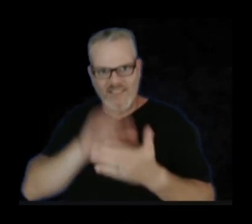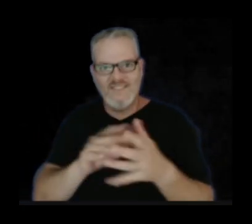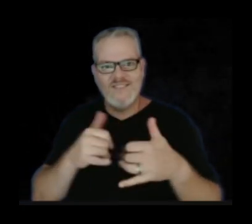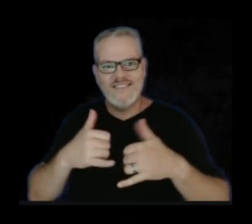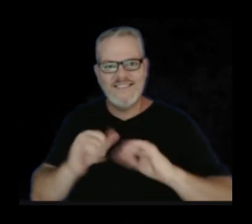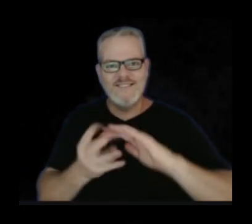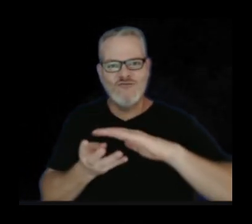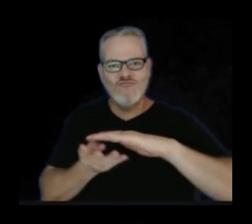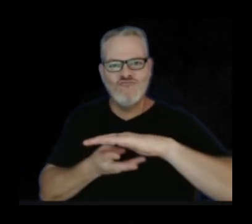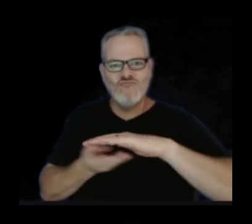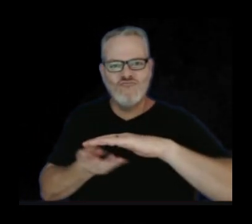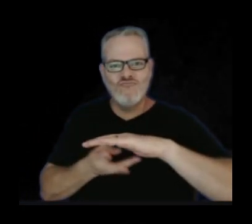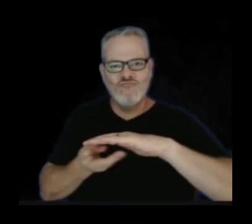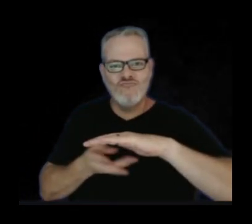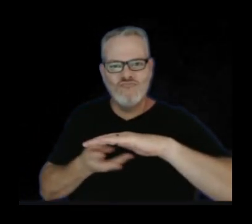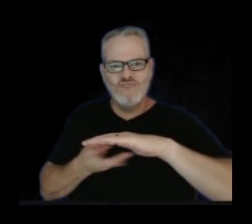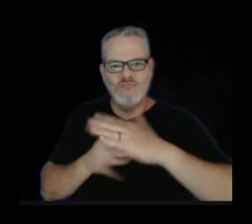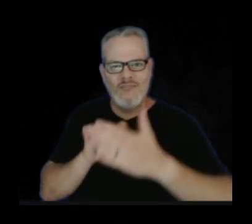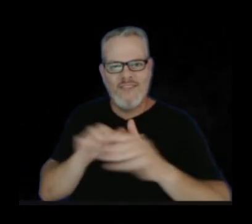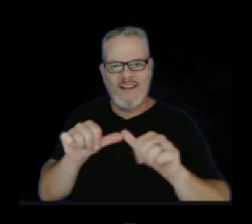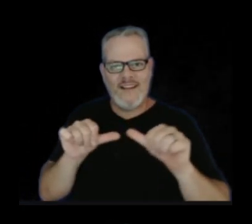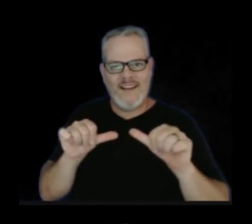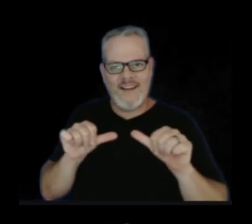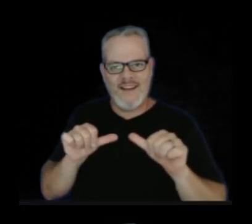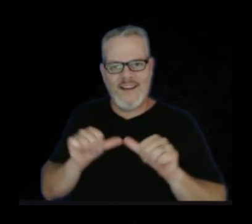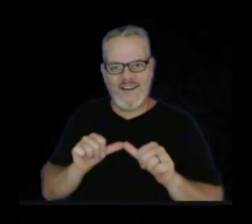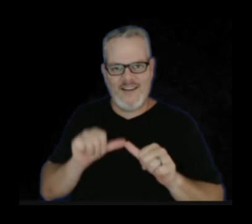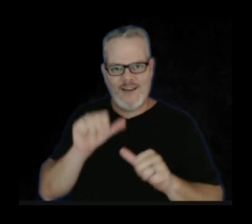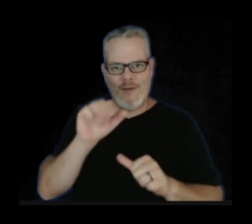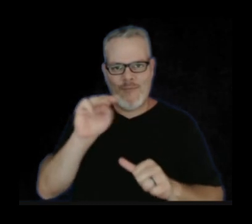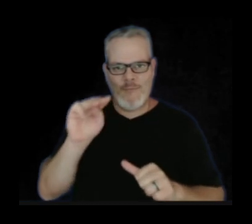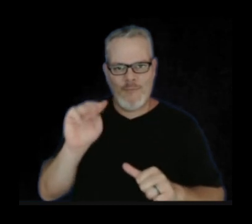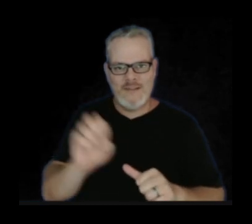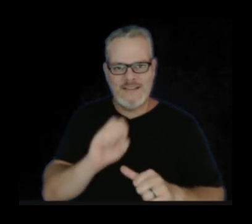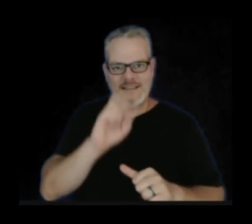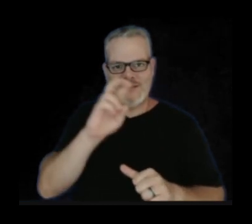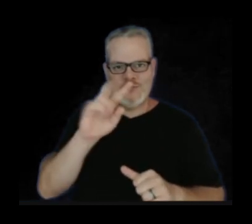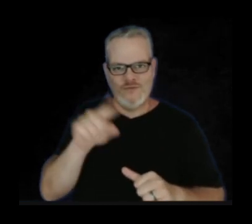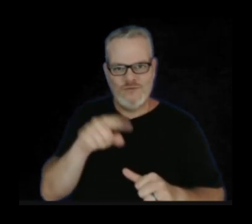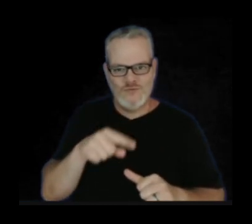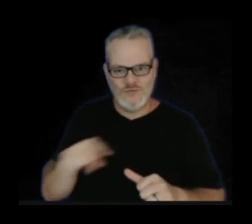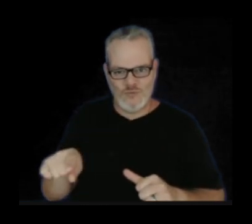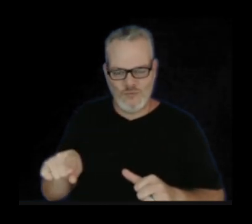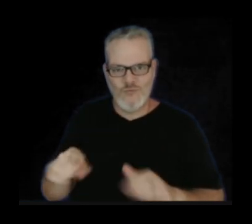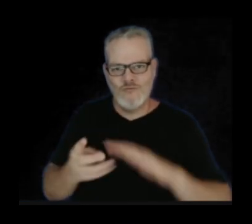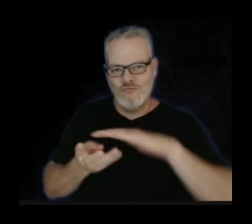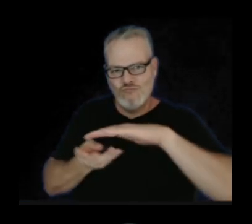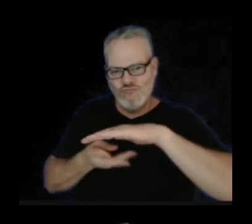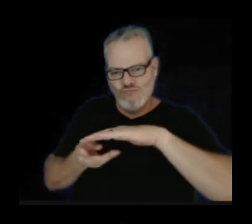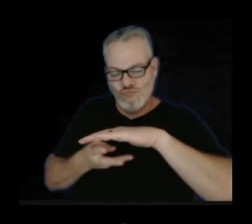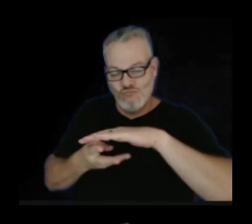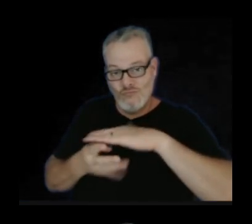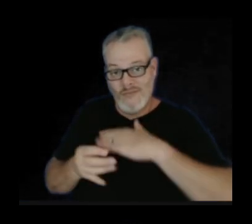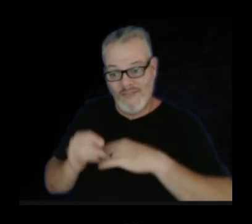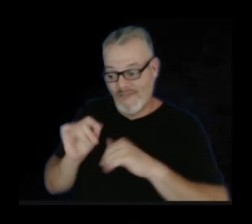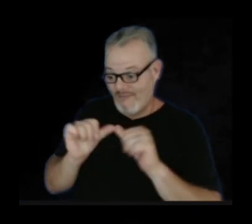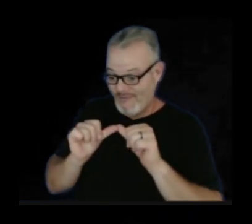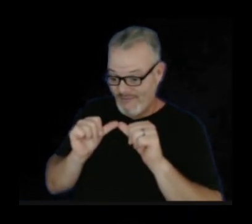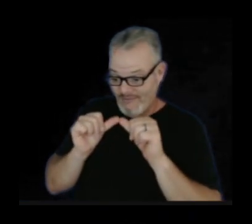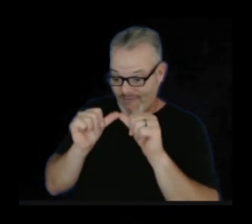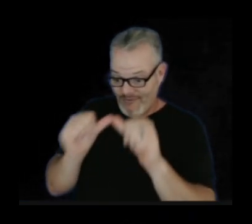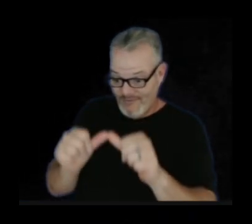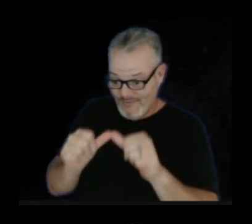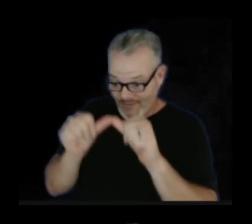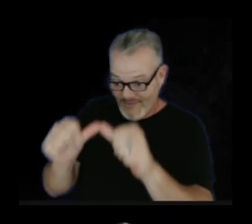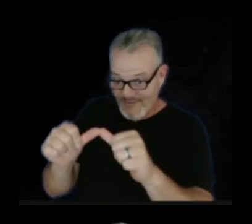zone area with magma from the summit. And if that continues for some time, it could lead to further intrusions